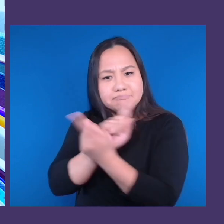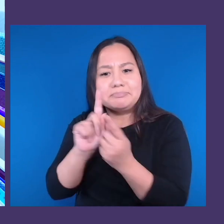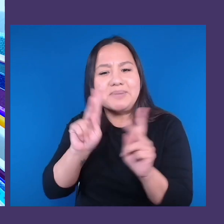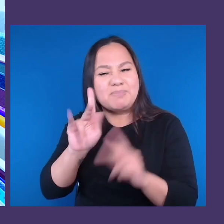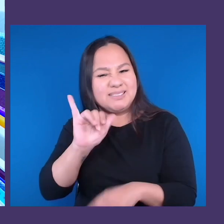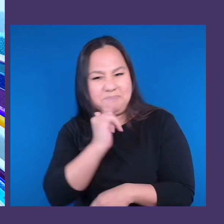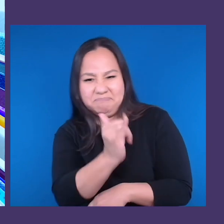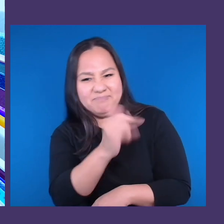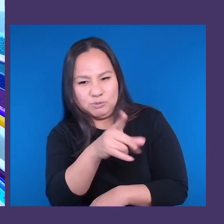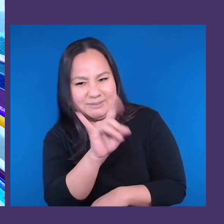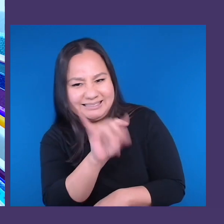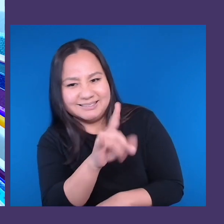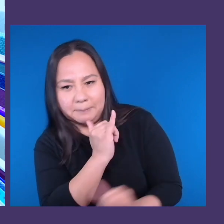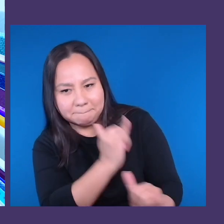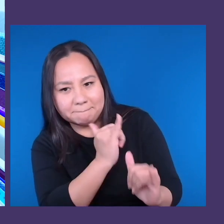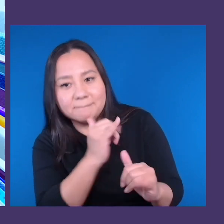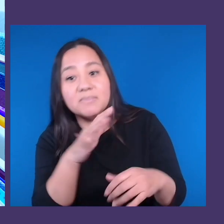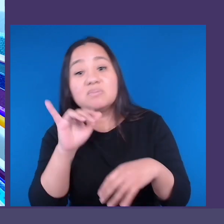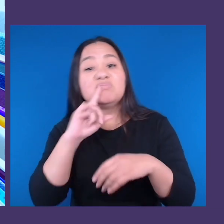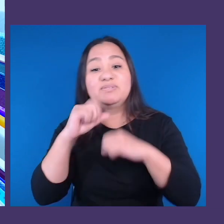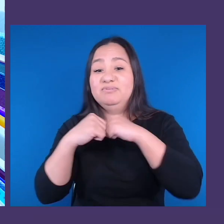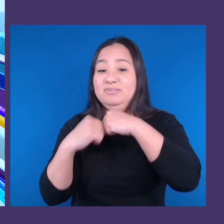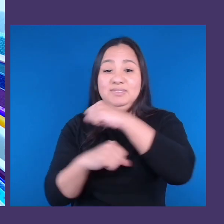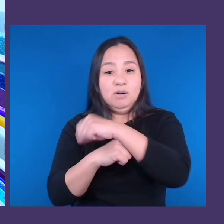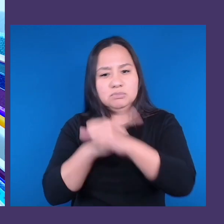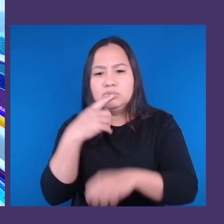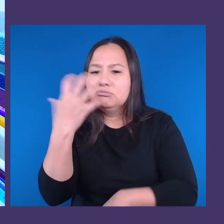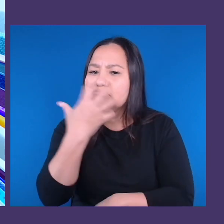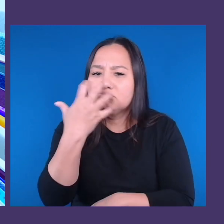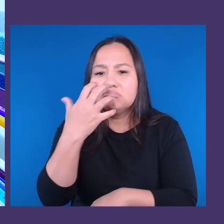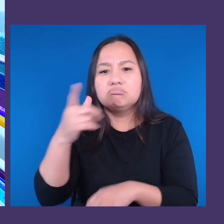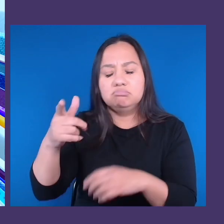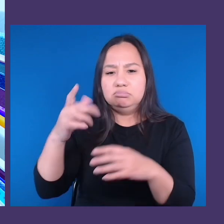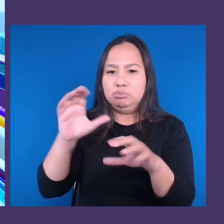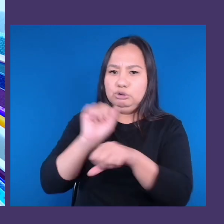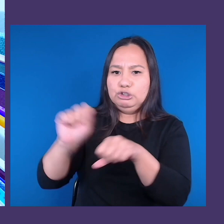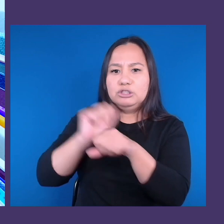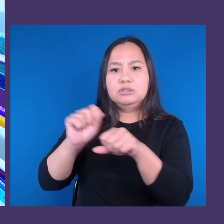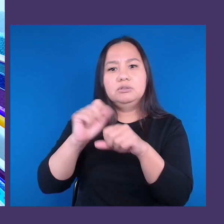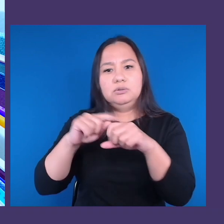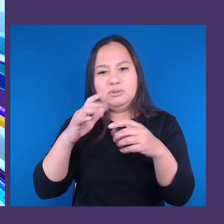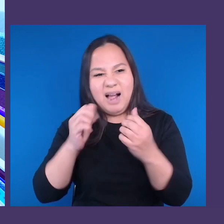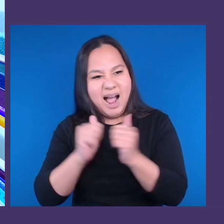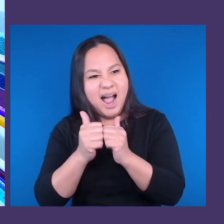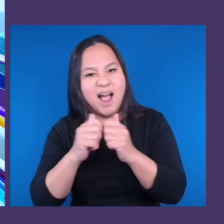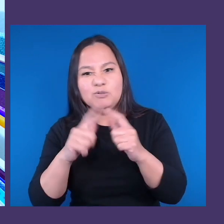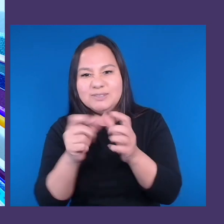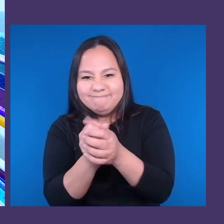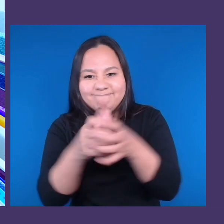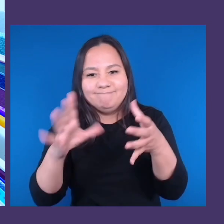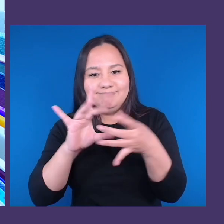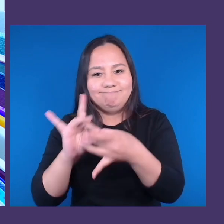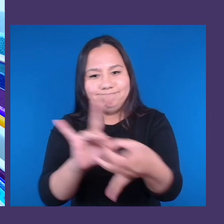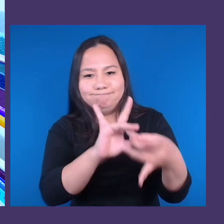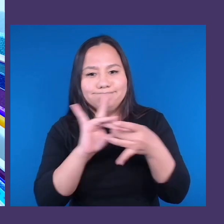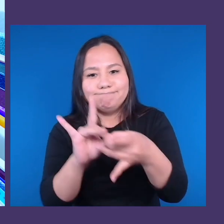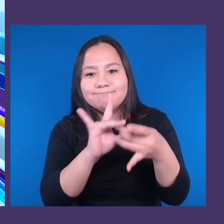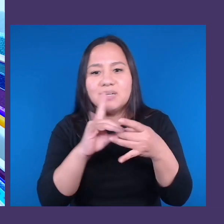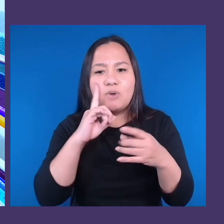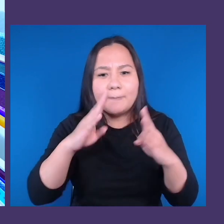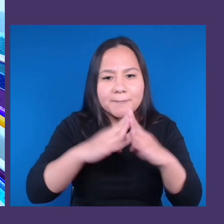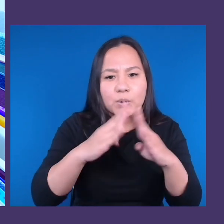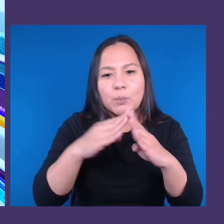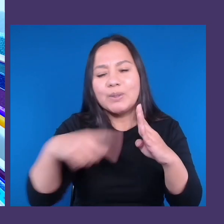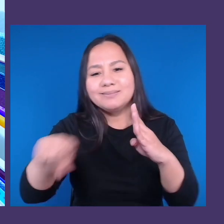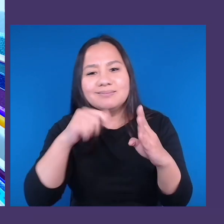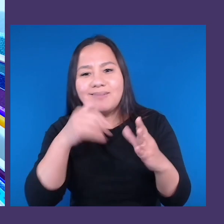incredible work to extend connectivity to underserved communities, especially those schools of students and kids with